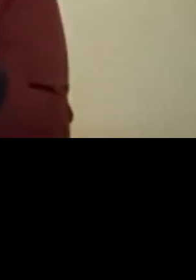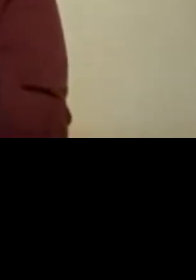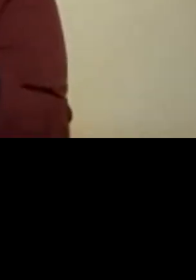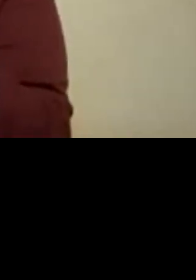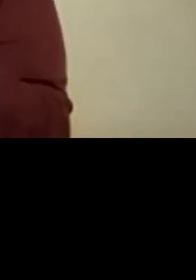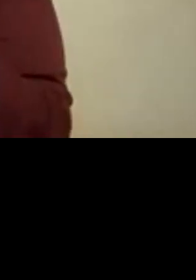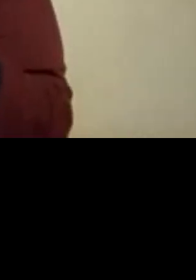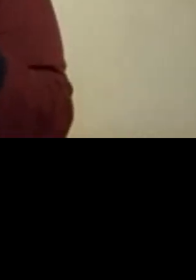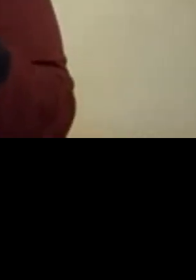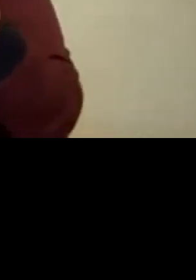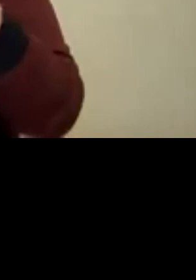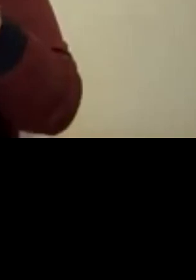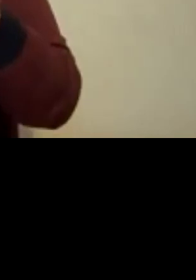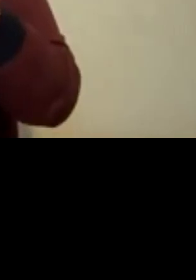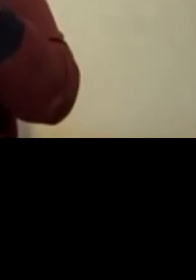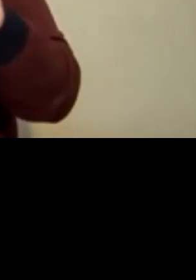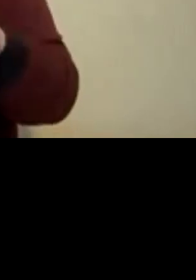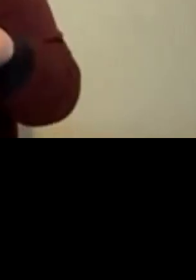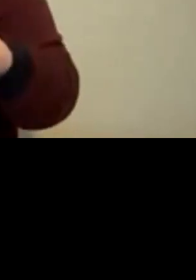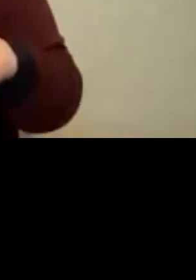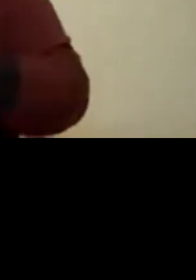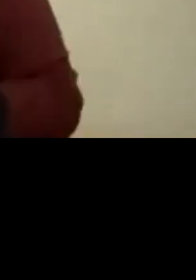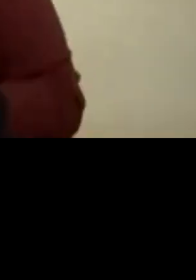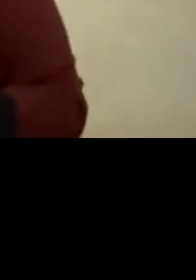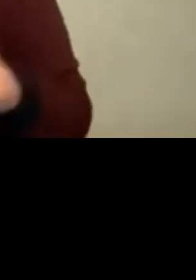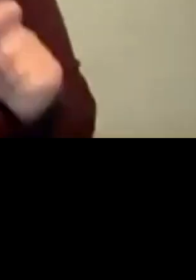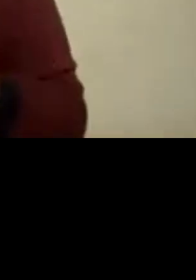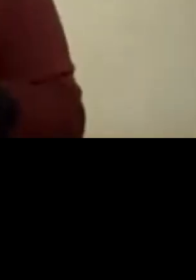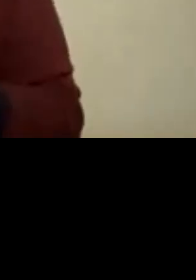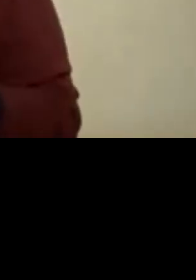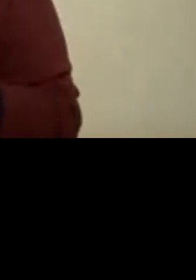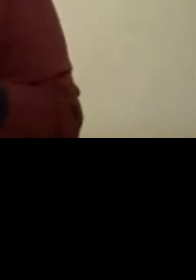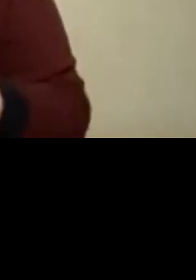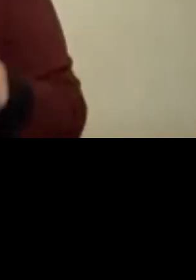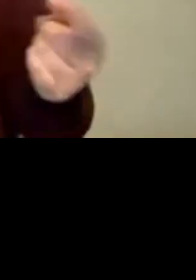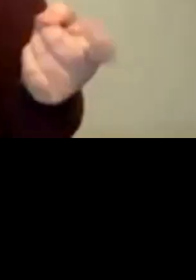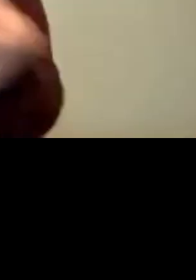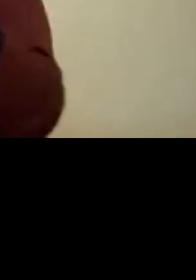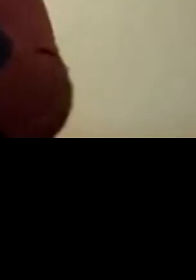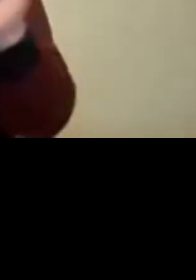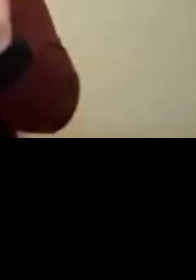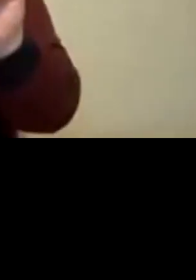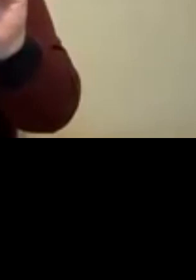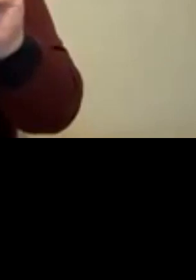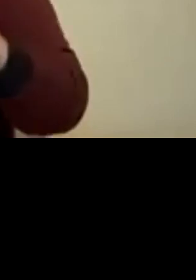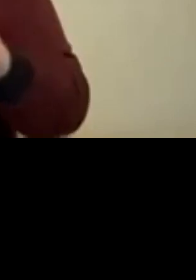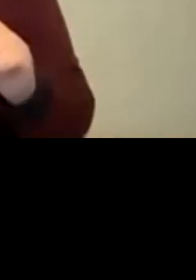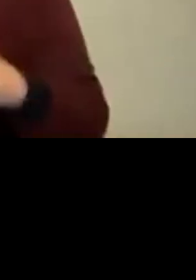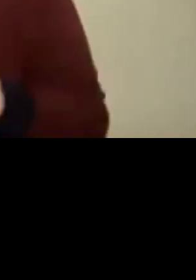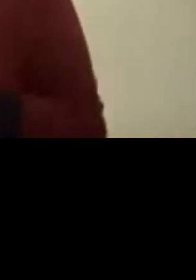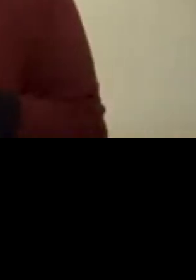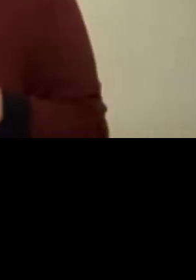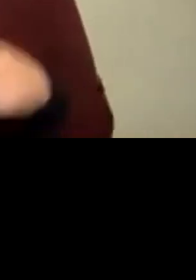our VA trial, where we're recruiting people beyond just opioid use disorders.